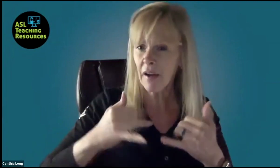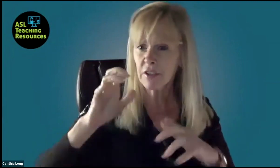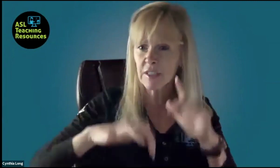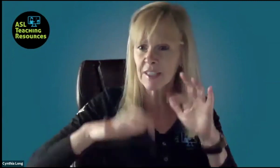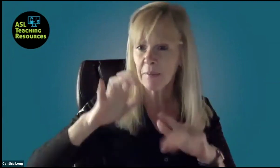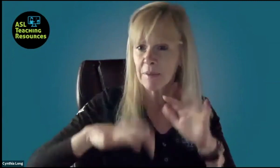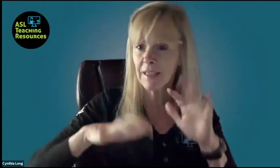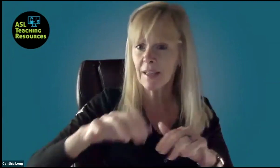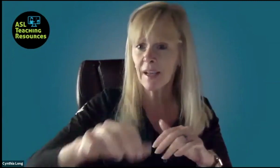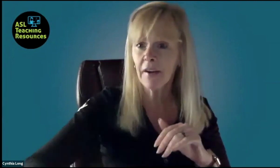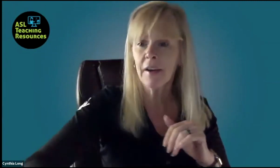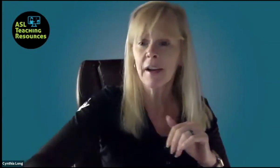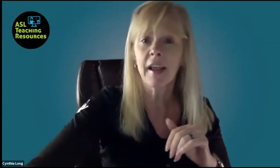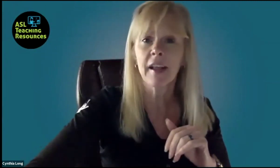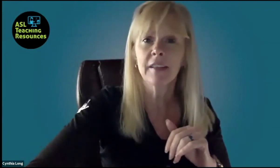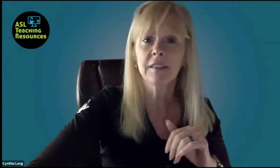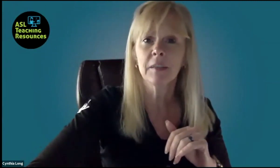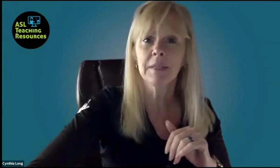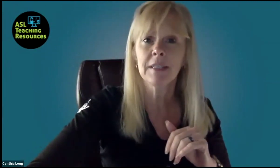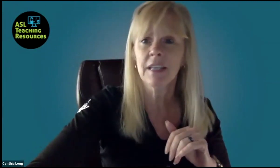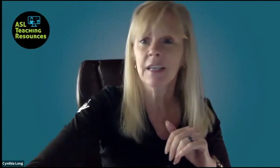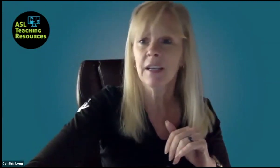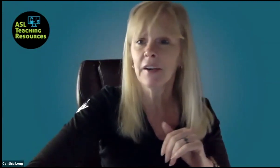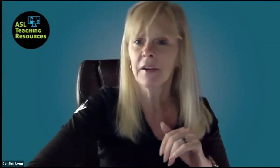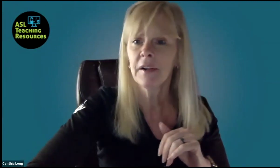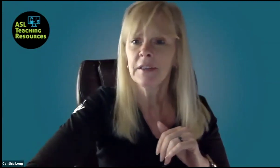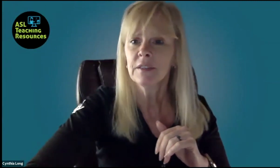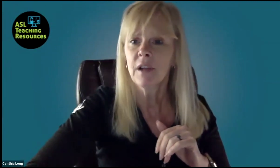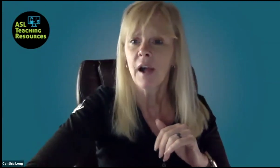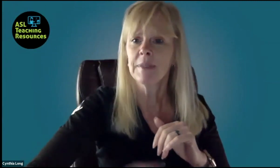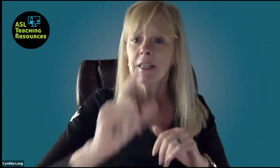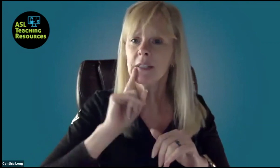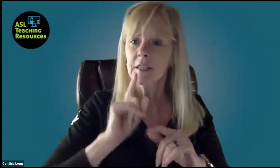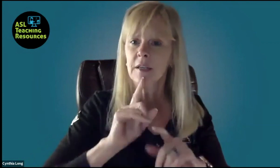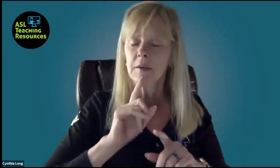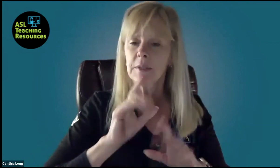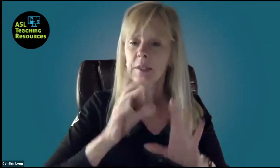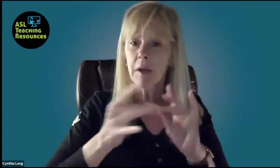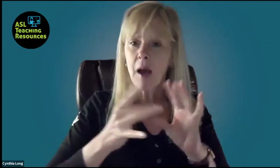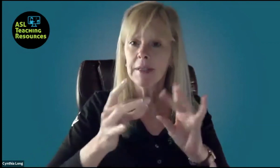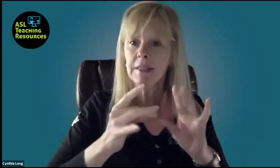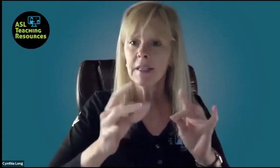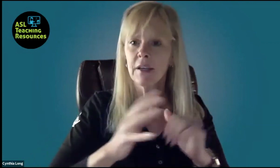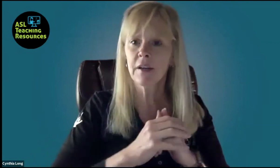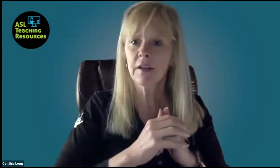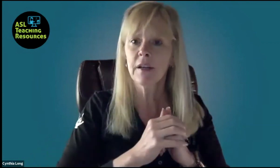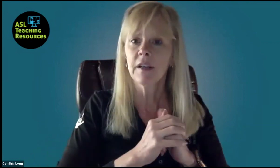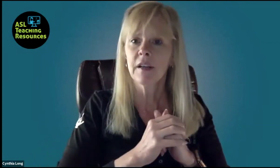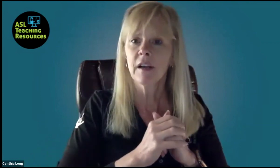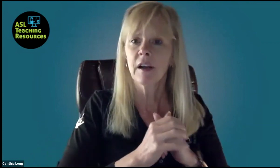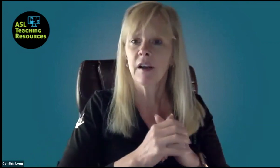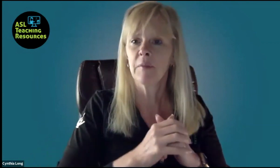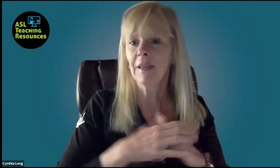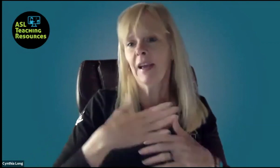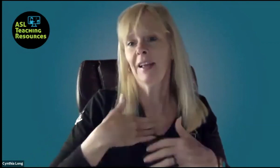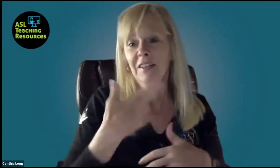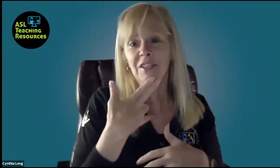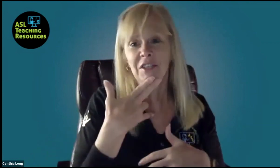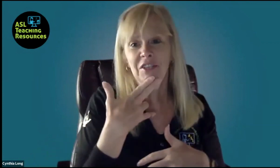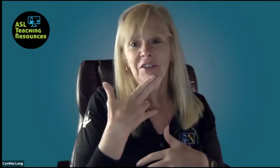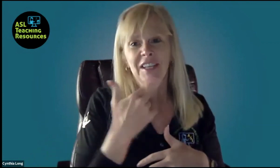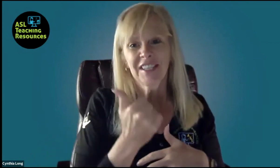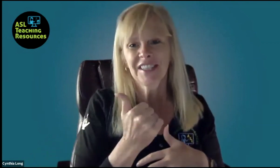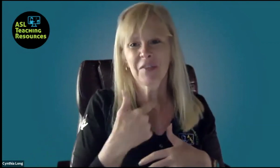questions now, just type it in there, and let me see here. I'm seeing some comments here. Yeah, it